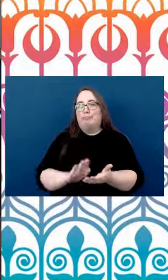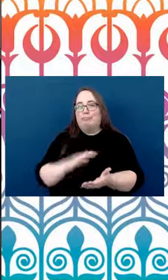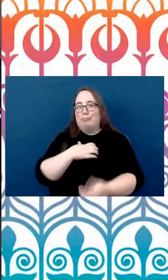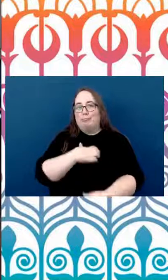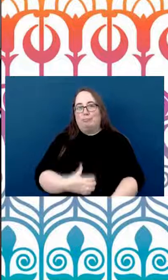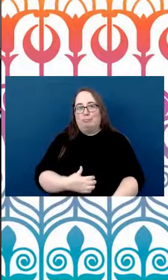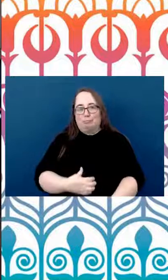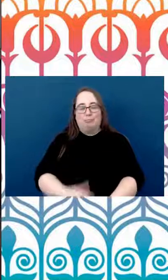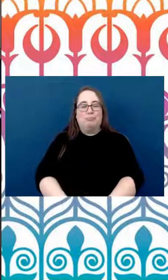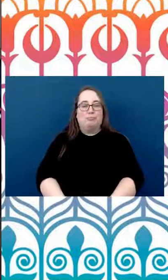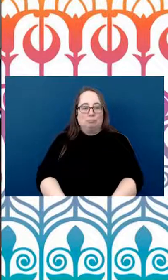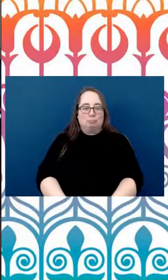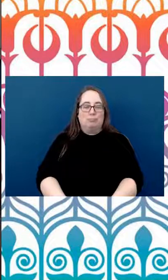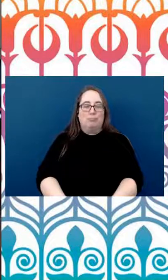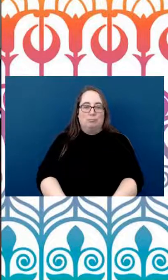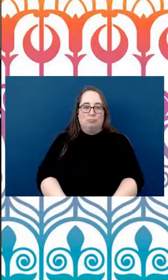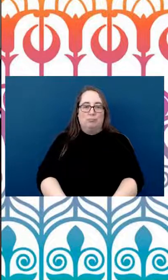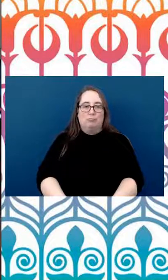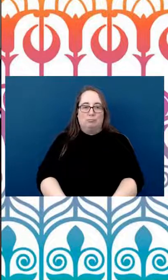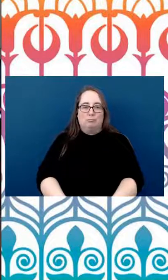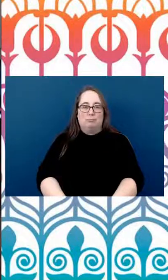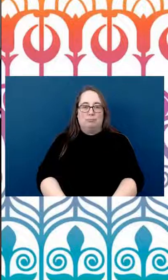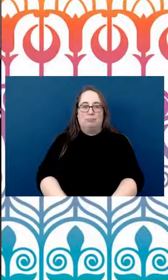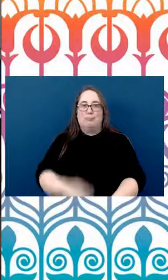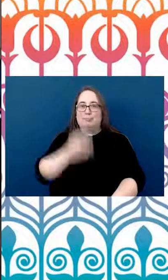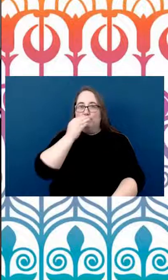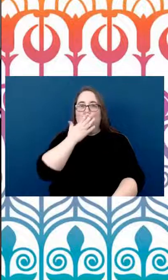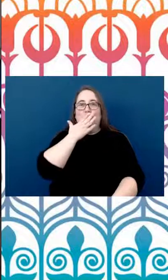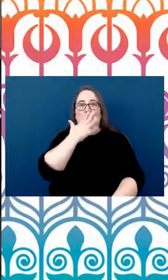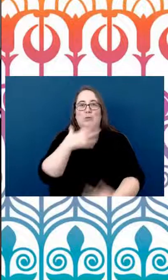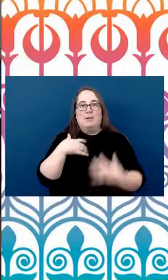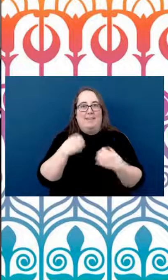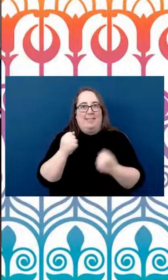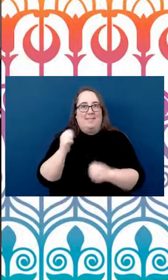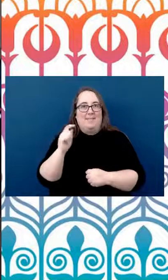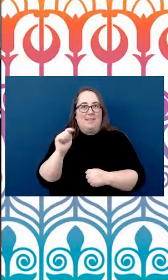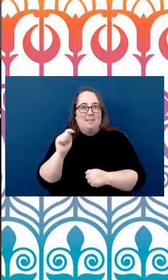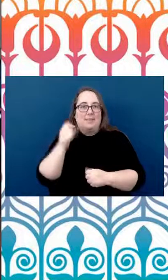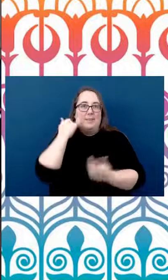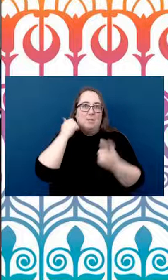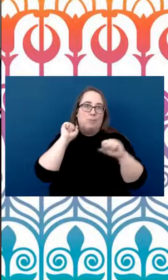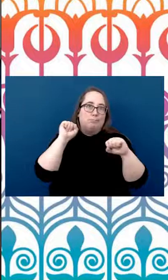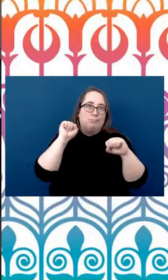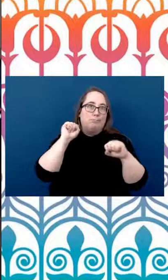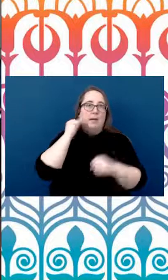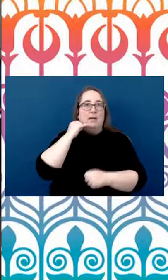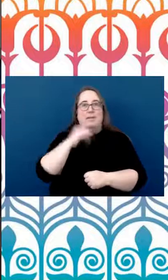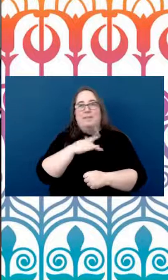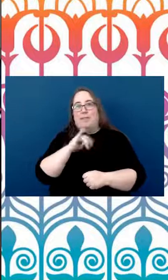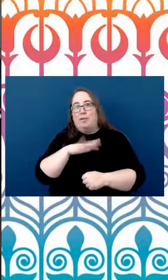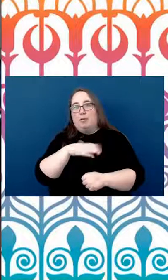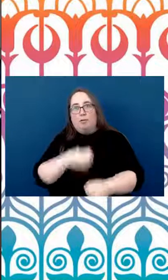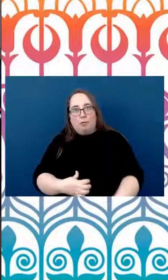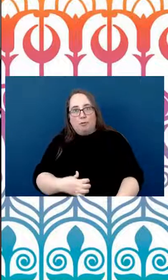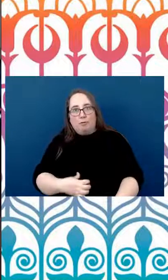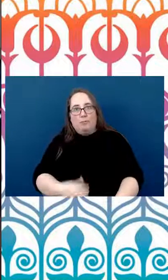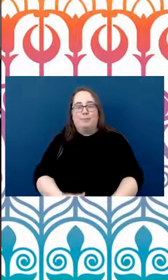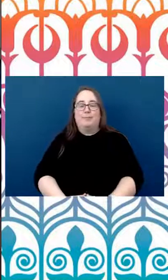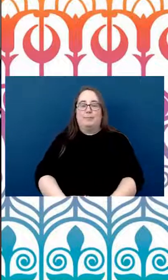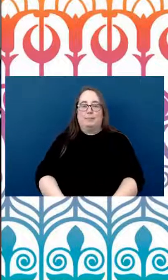time. So you guys want to eat really good, healthy fats. If you're working out or if you feel like you're hungry, you don't